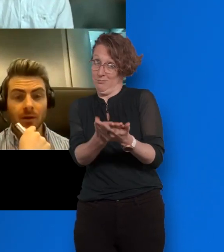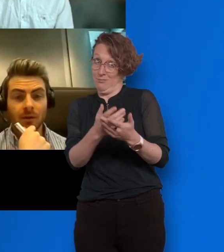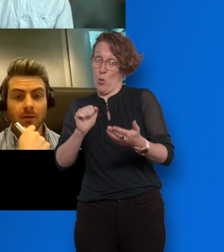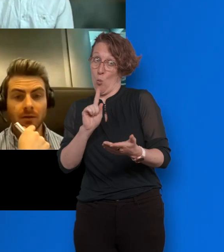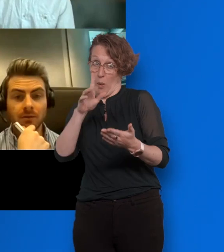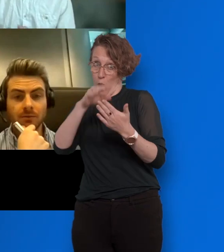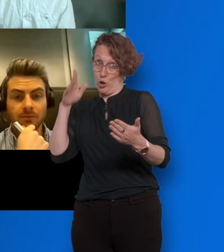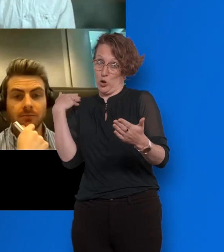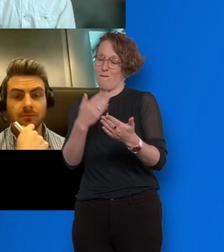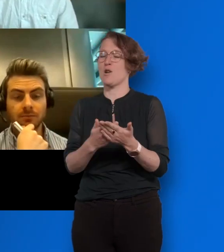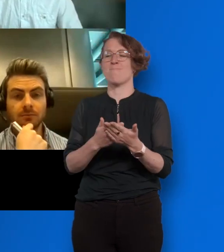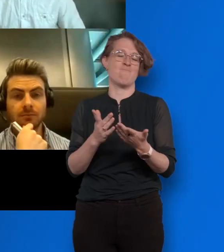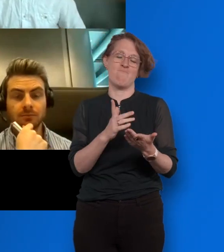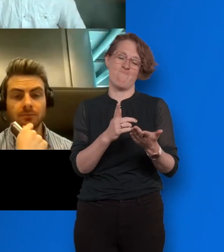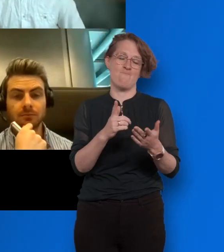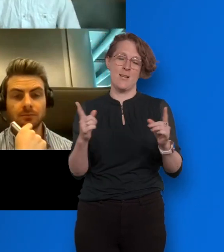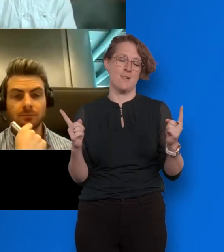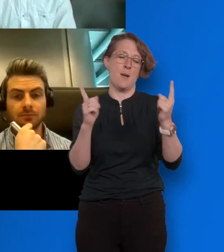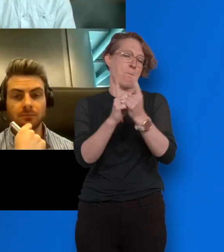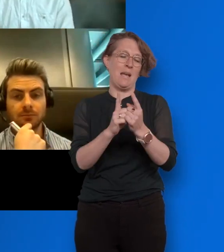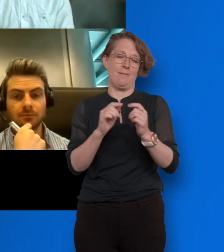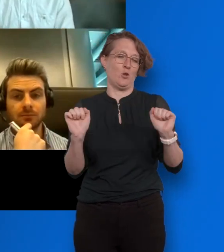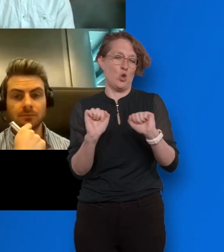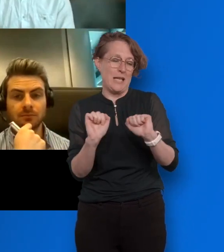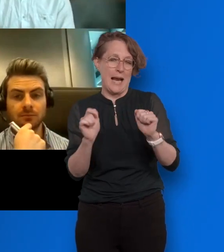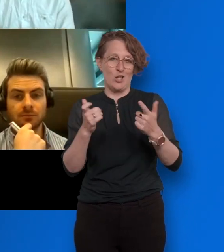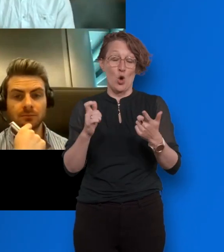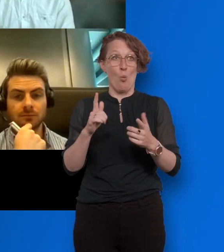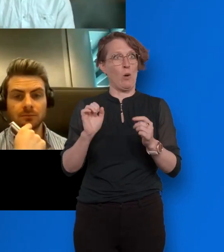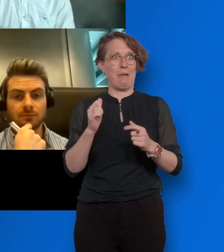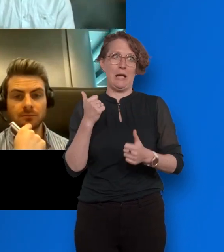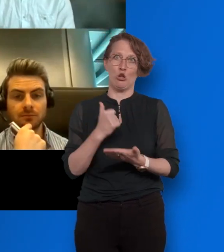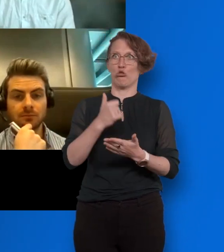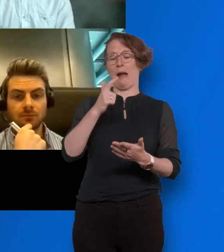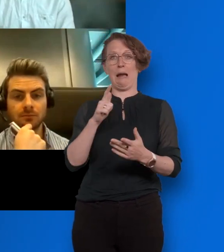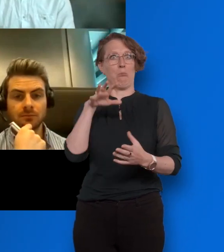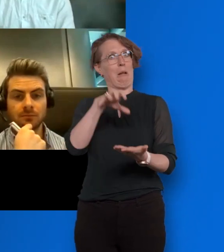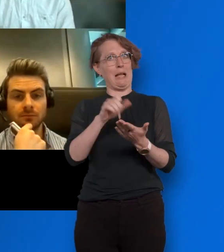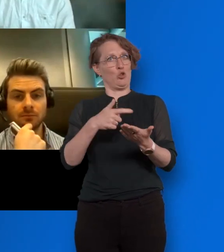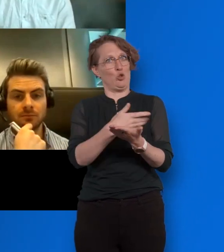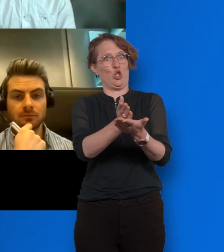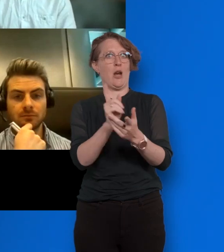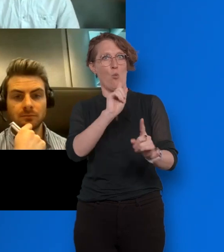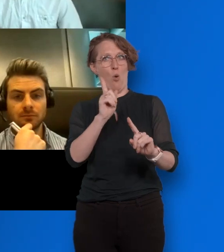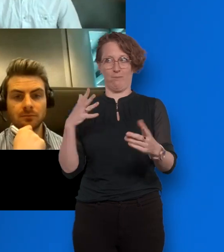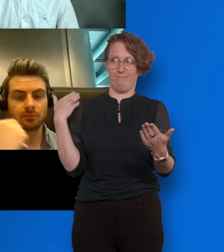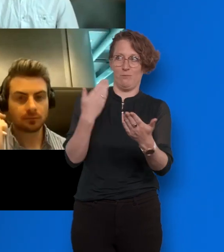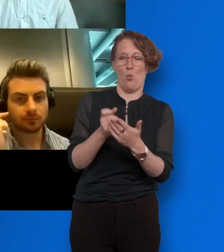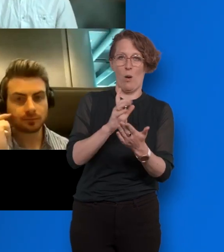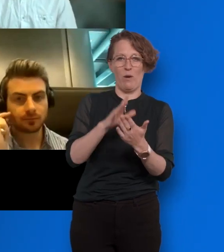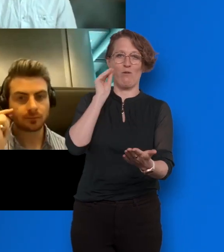meet recently. Otherwise, that absolutely would be a great point, and to share notes and to compare the kind of guidance we